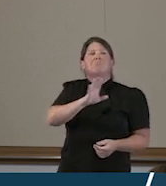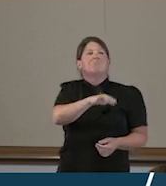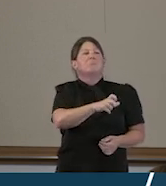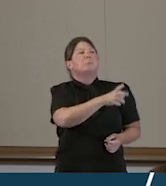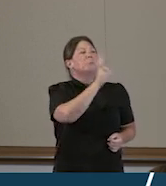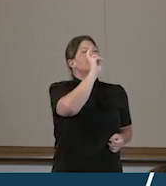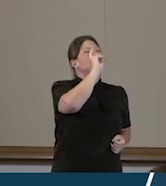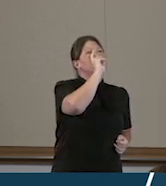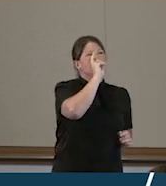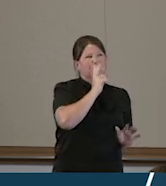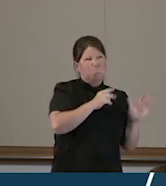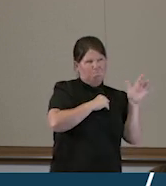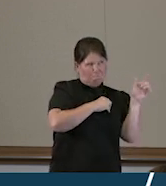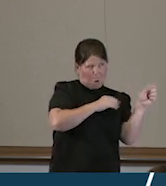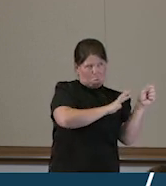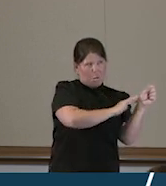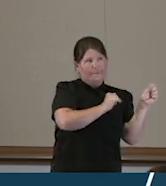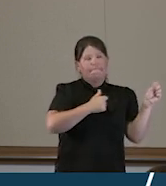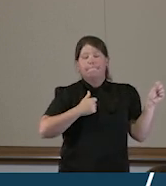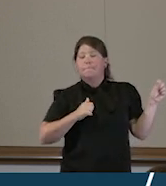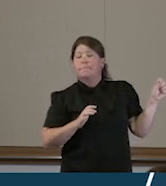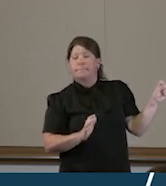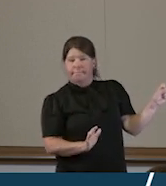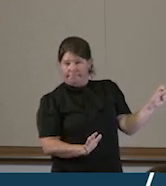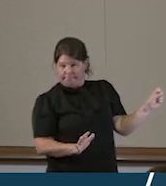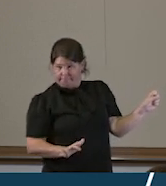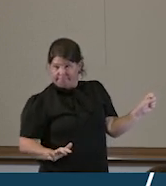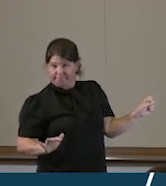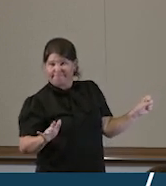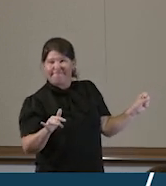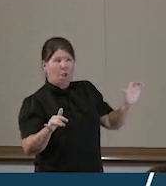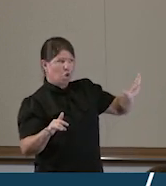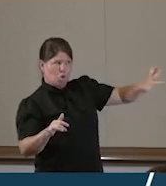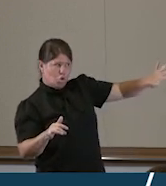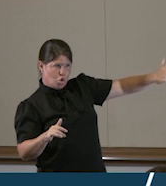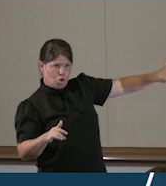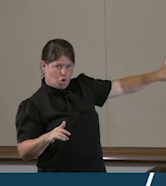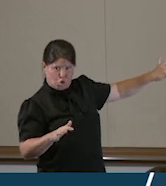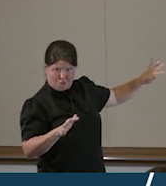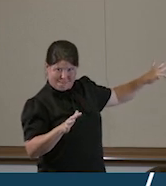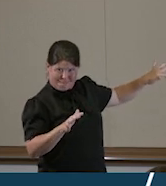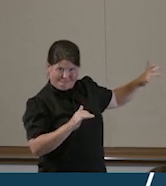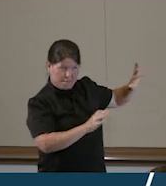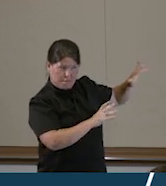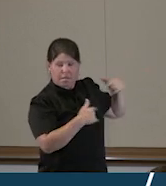that. Step to the side, go out of the frame so that the person can